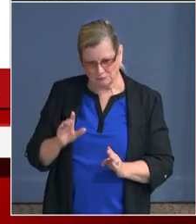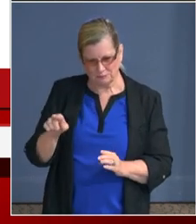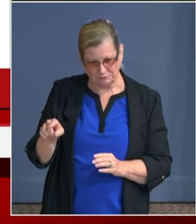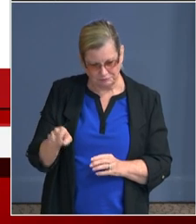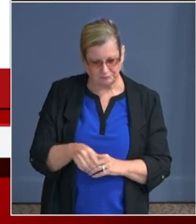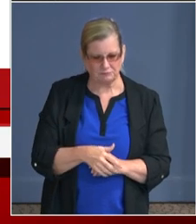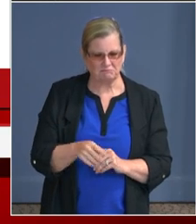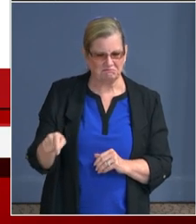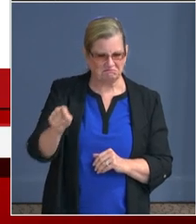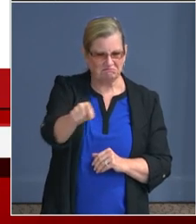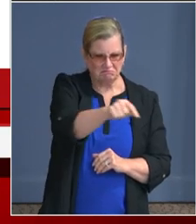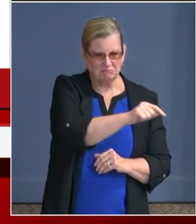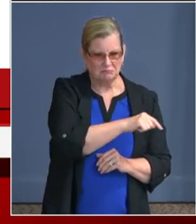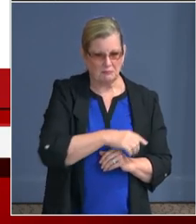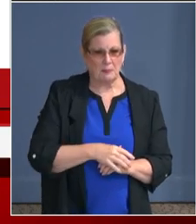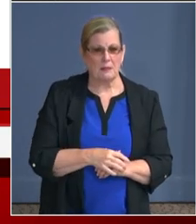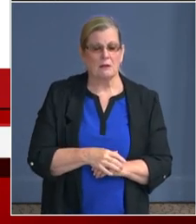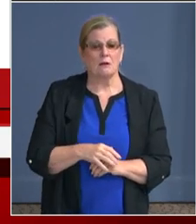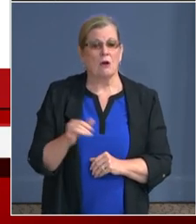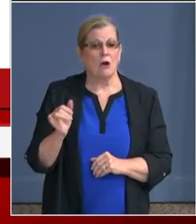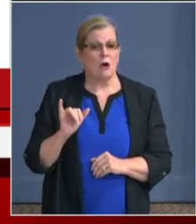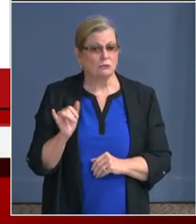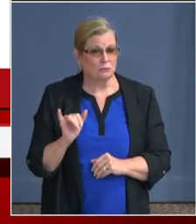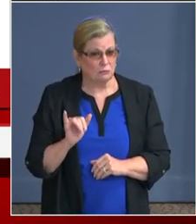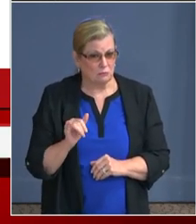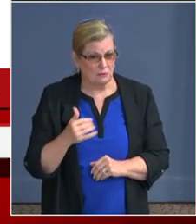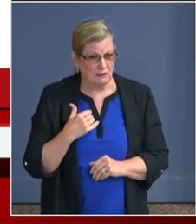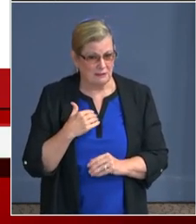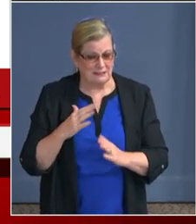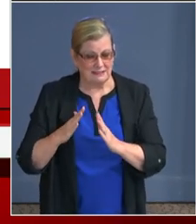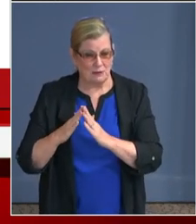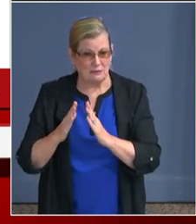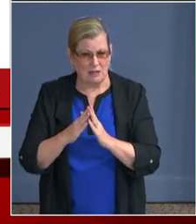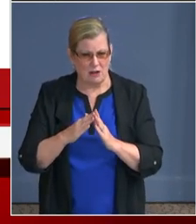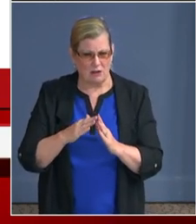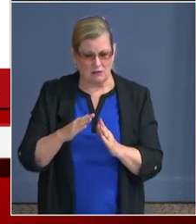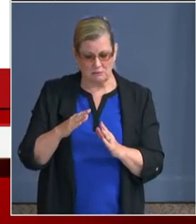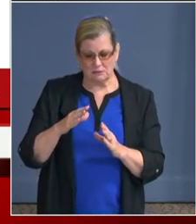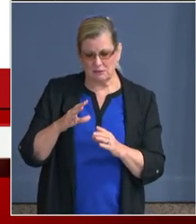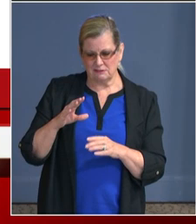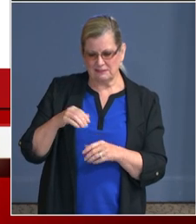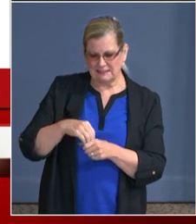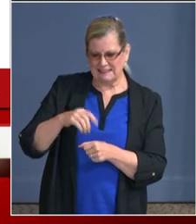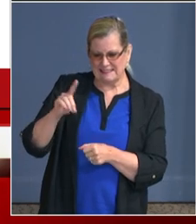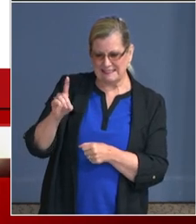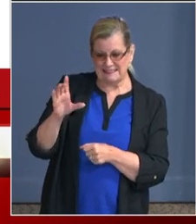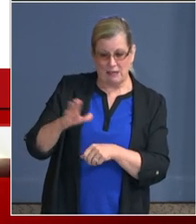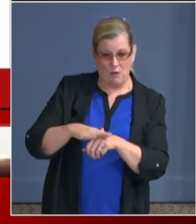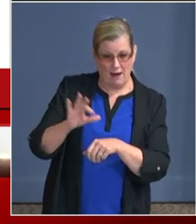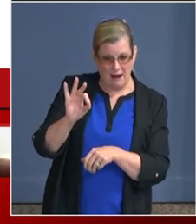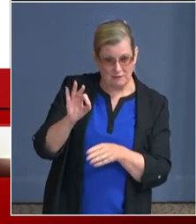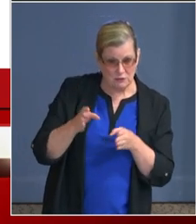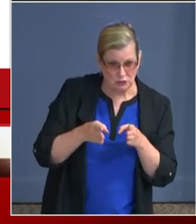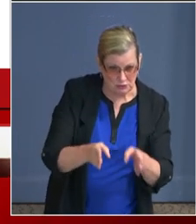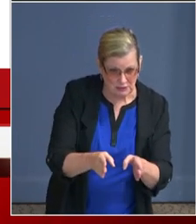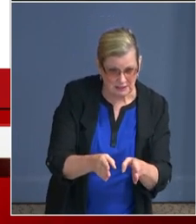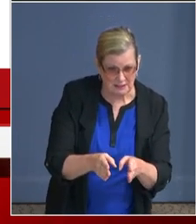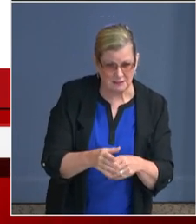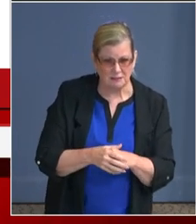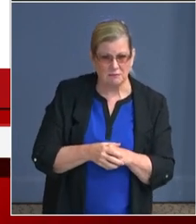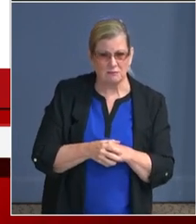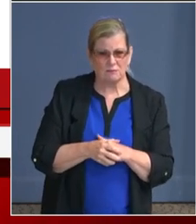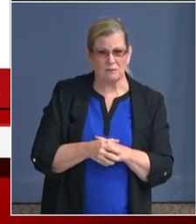reopening, as well as the downtown location on F Street, at Fort Totten, and also